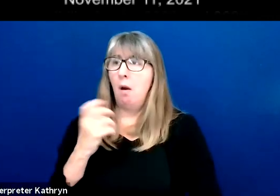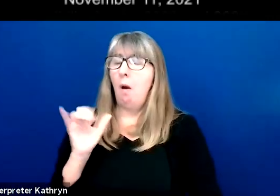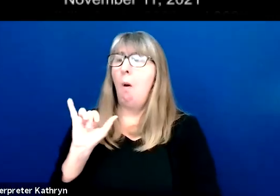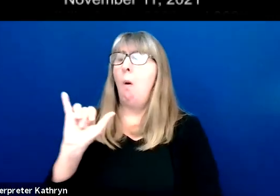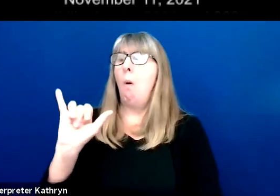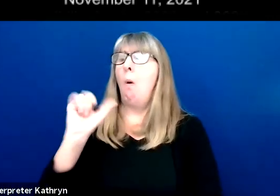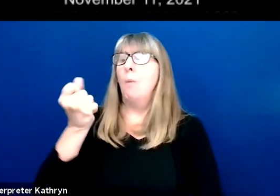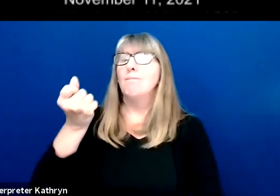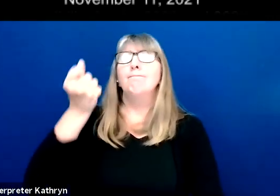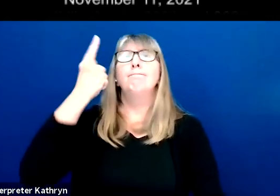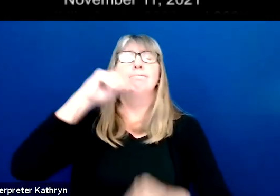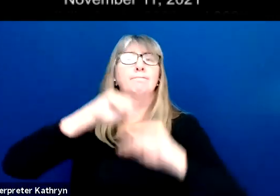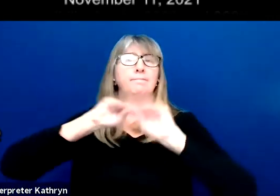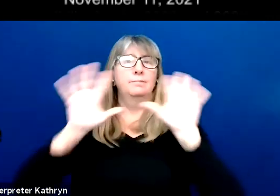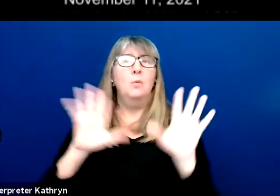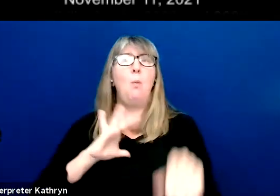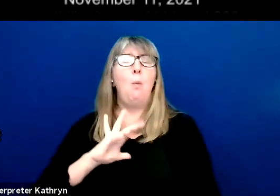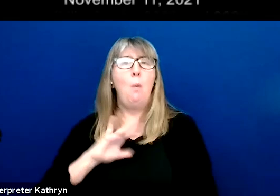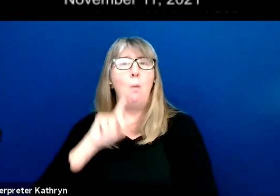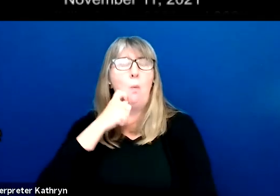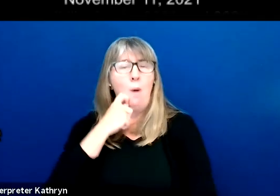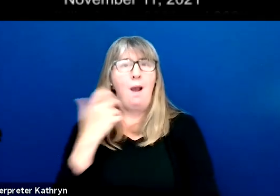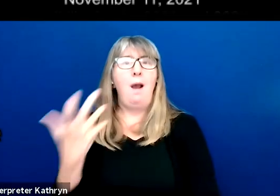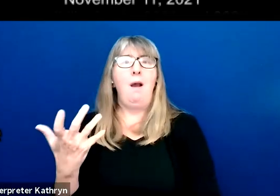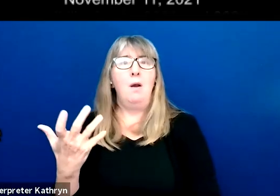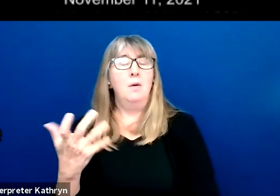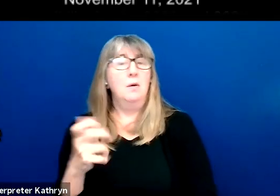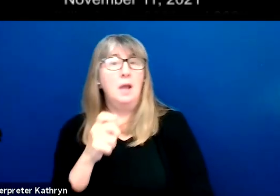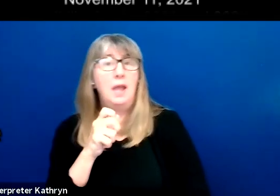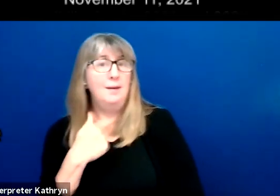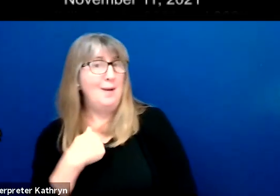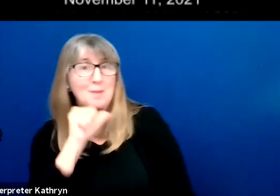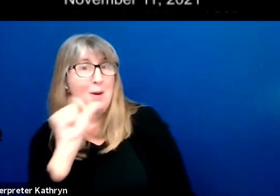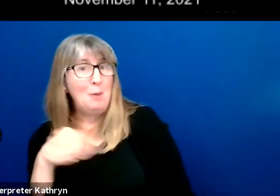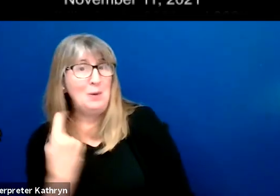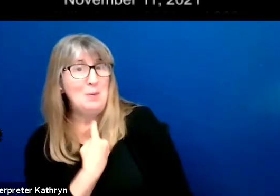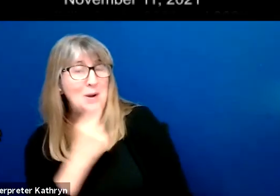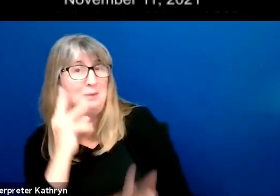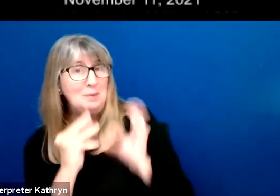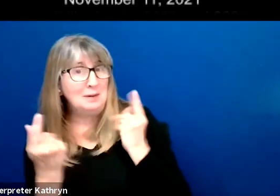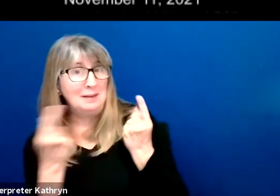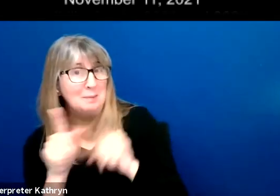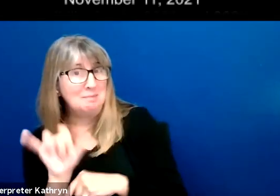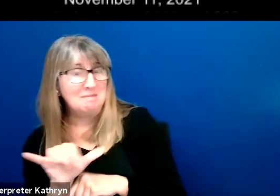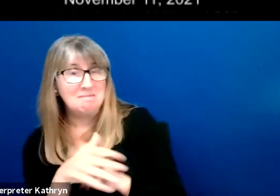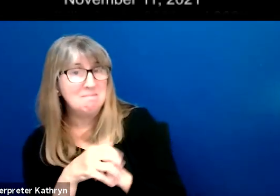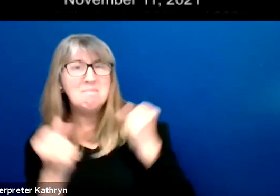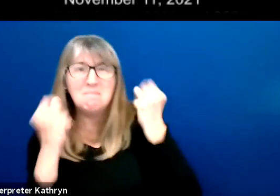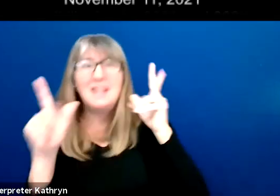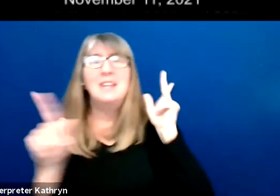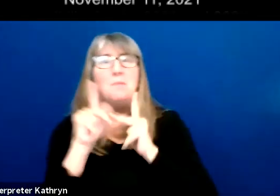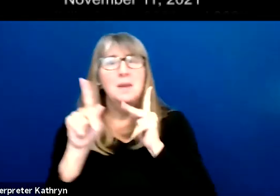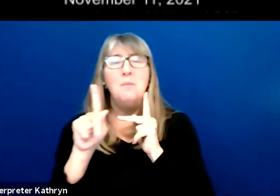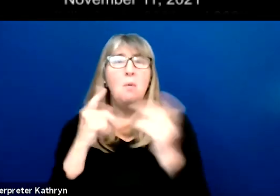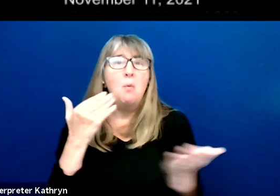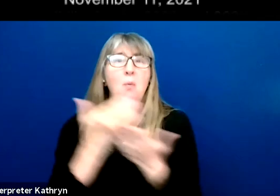is not a unique experience. Lots of young people going to college find their people. They find their